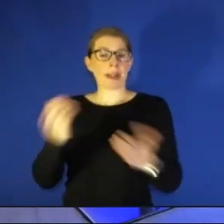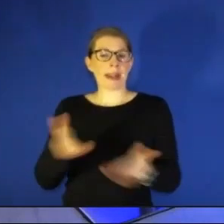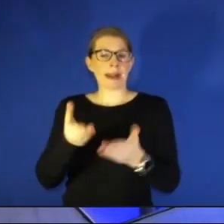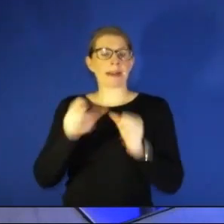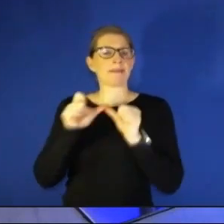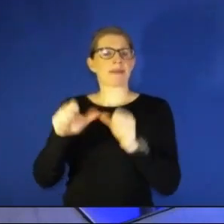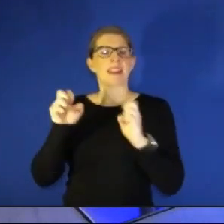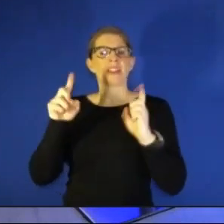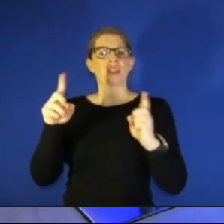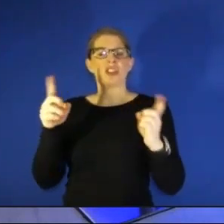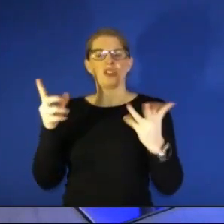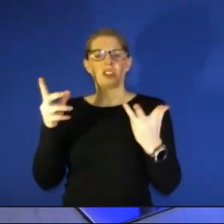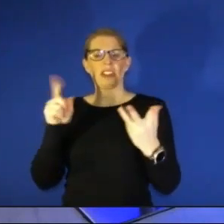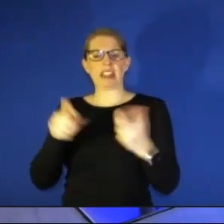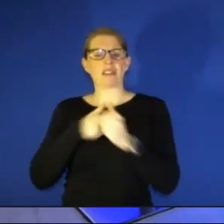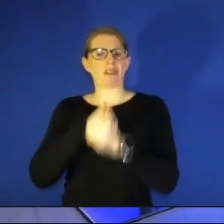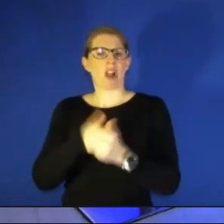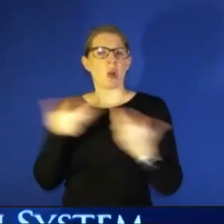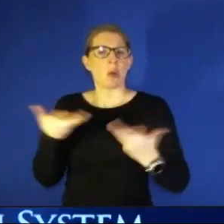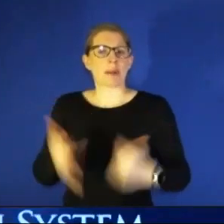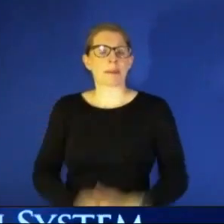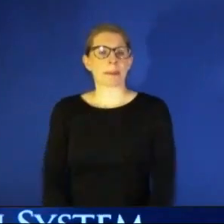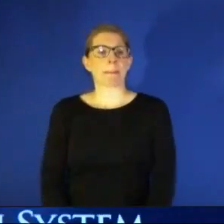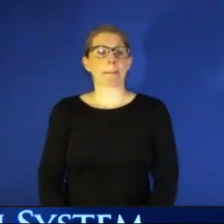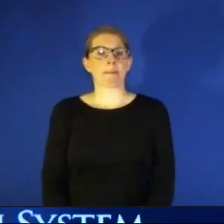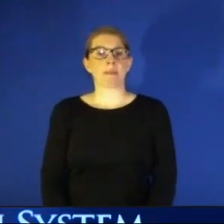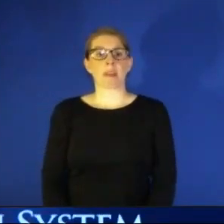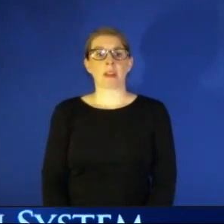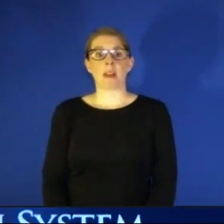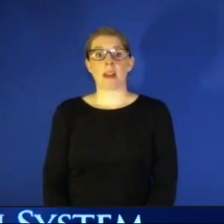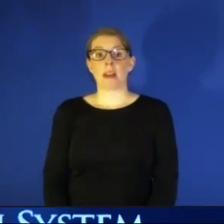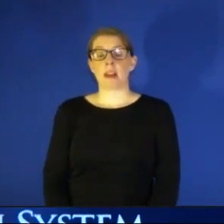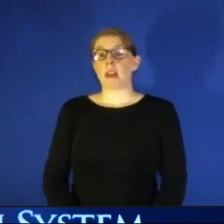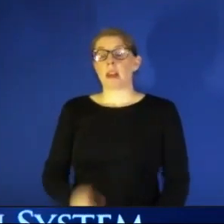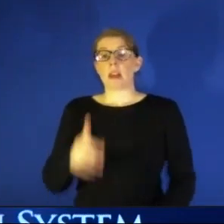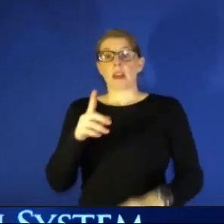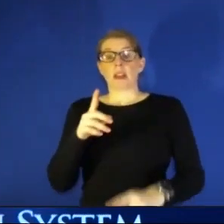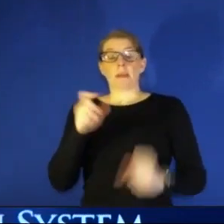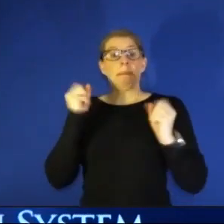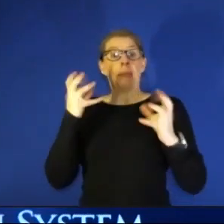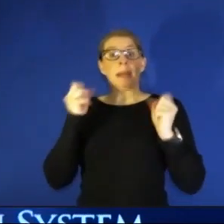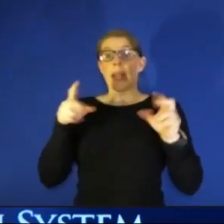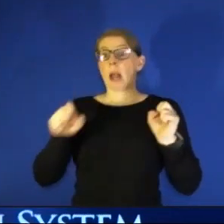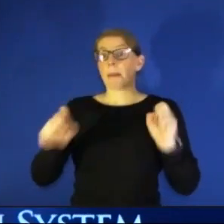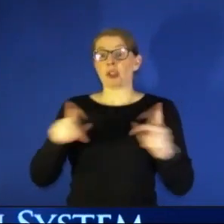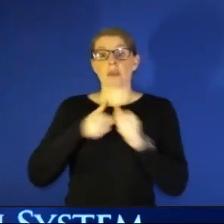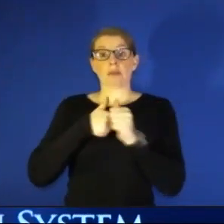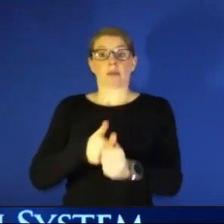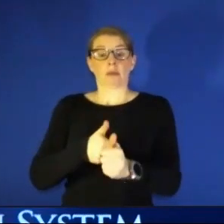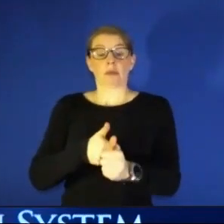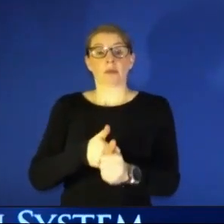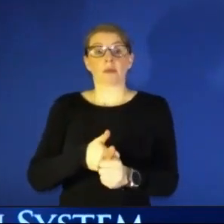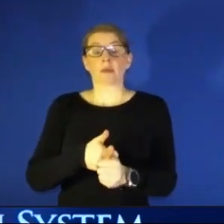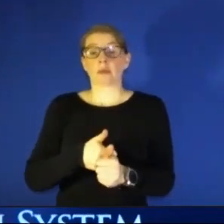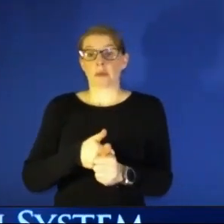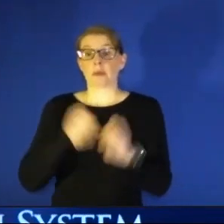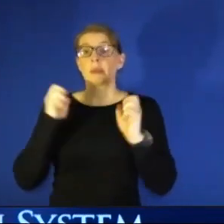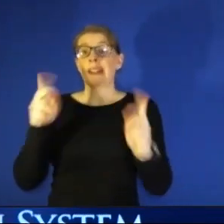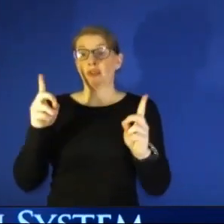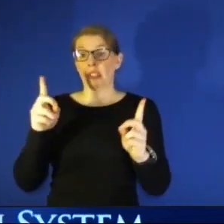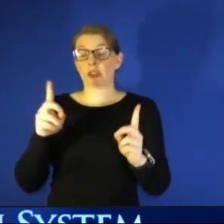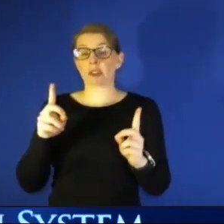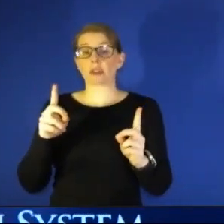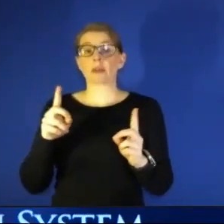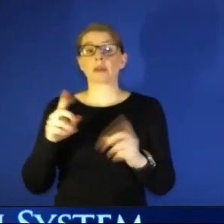education will they need to follow? Well, there's lots of opportunities to get continuing education. We have a culture rich in that. Our teams have